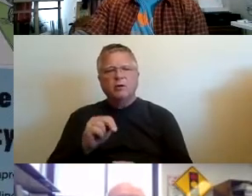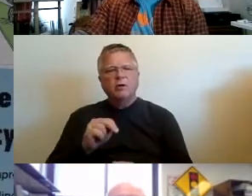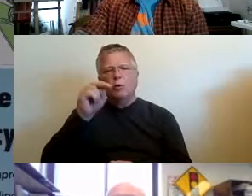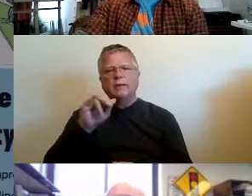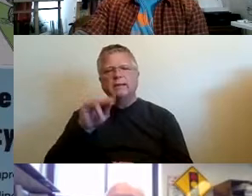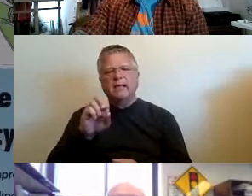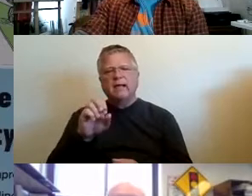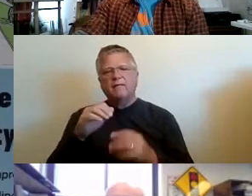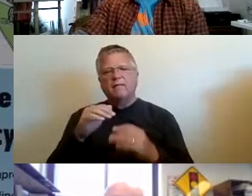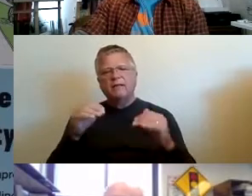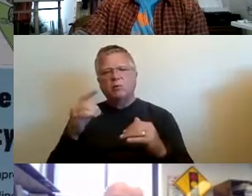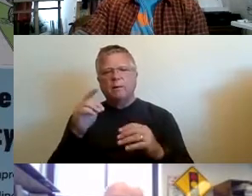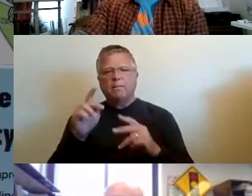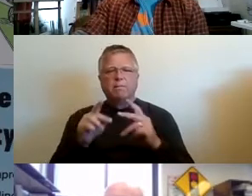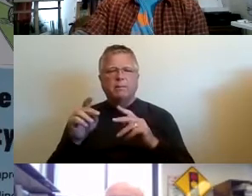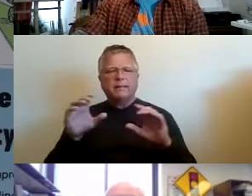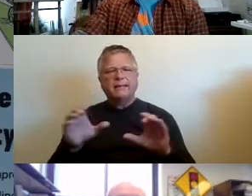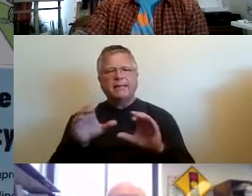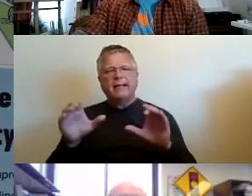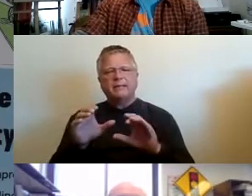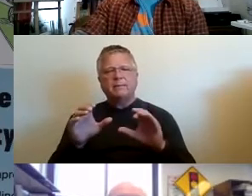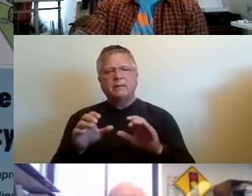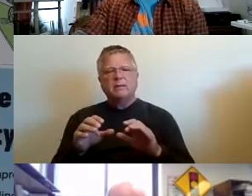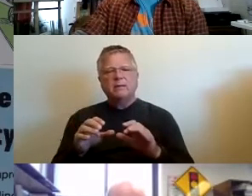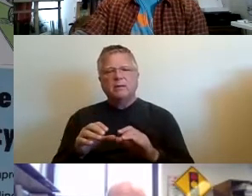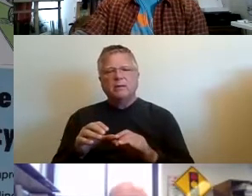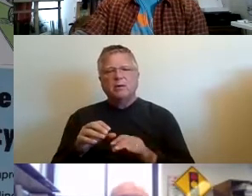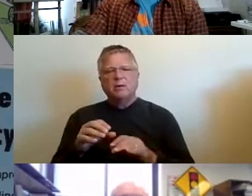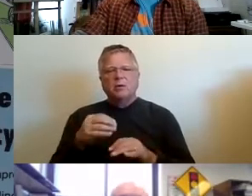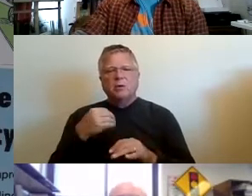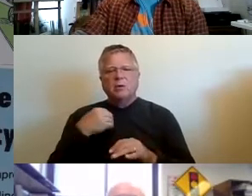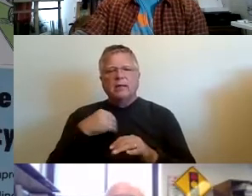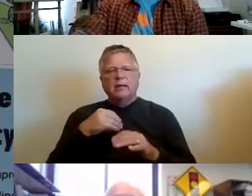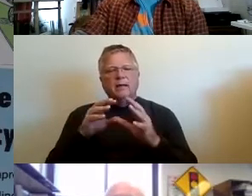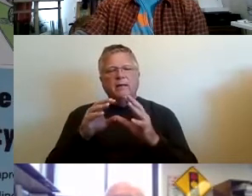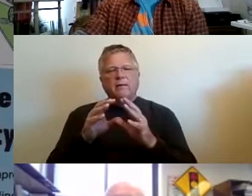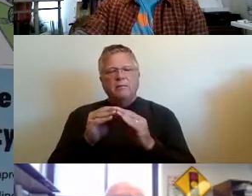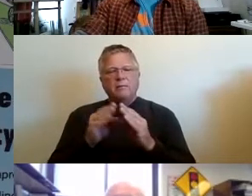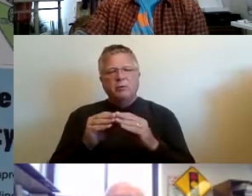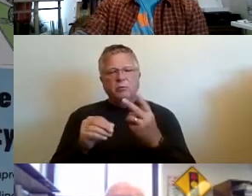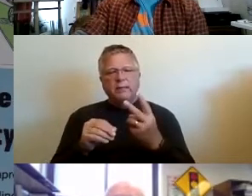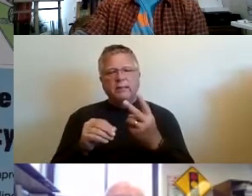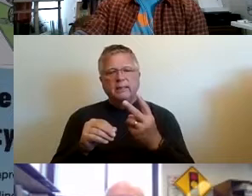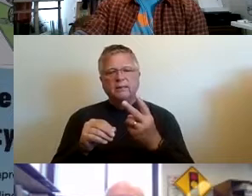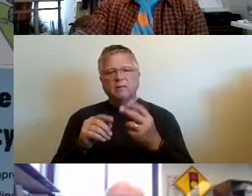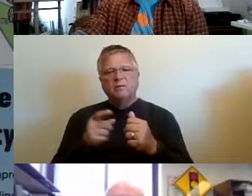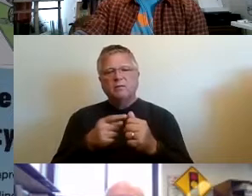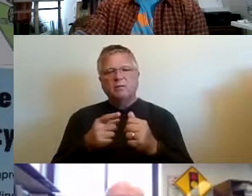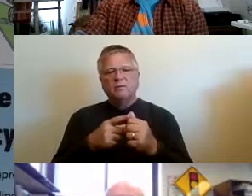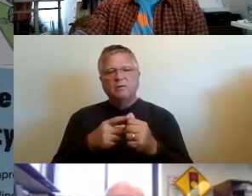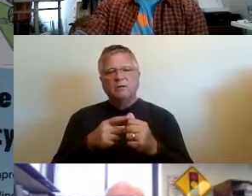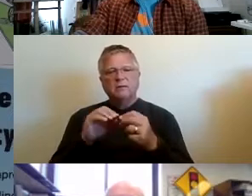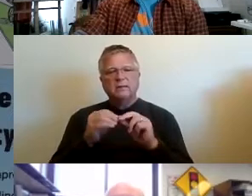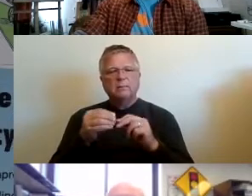public engagement we undertook? We attended 2 meetings. First of them was on November 18